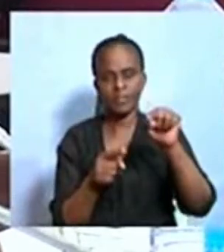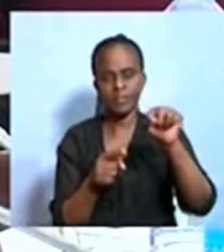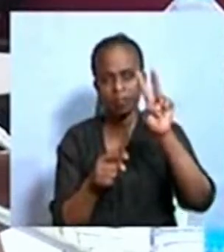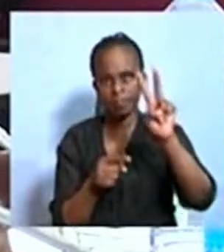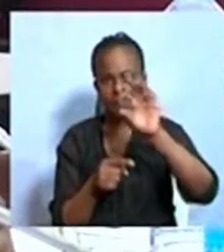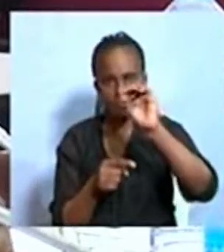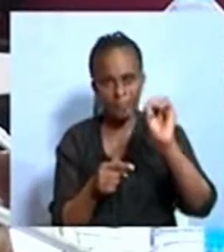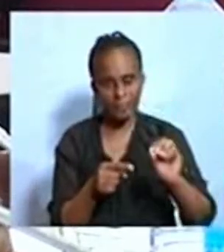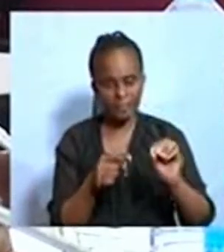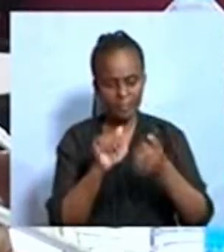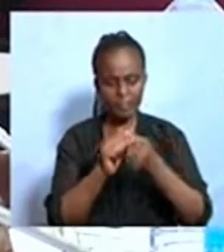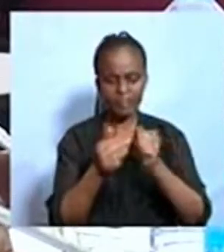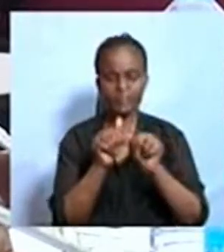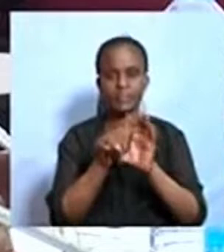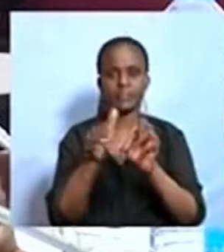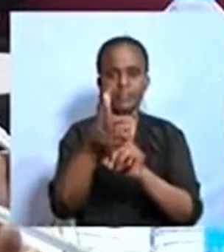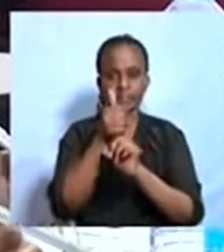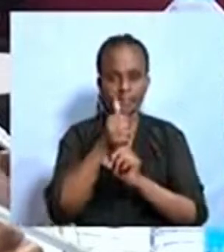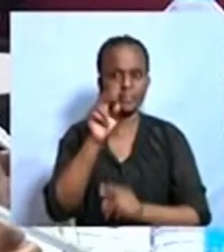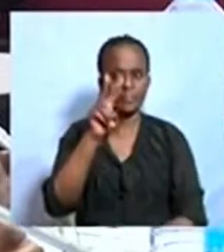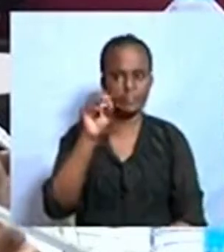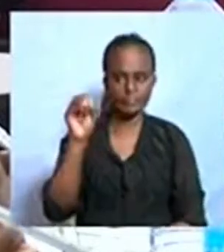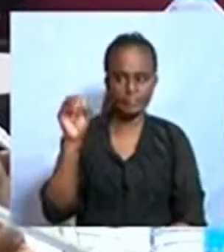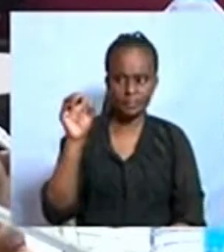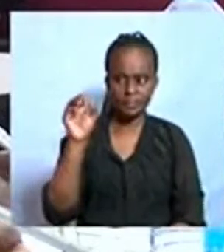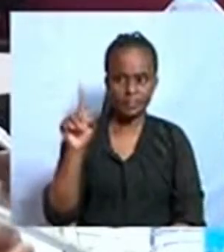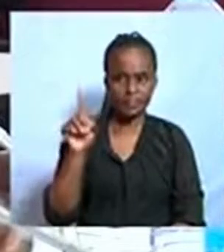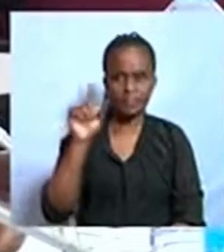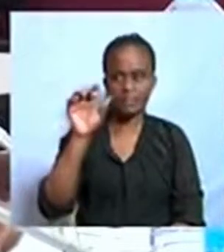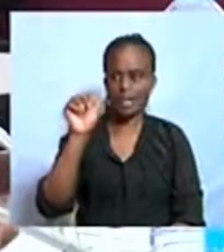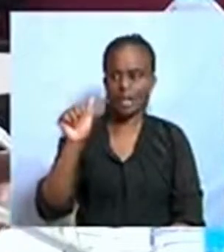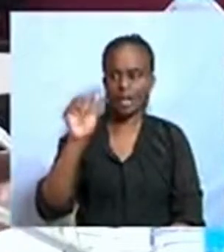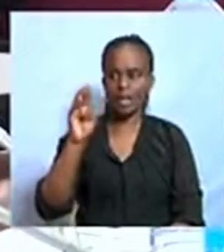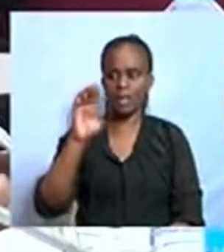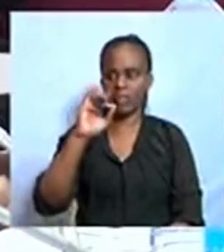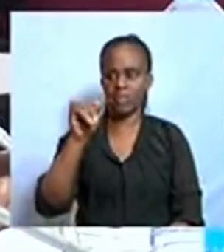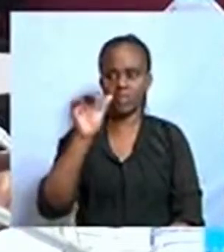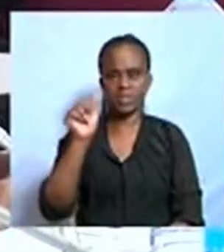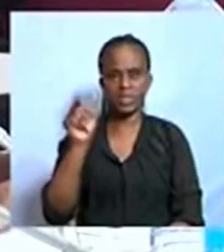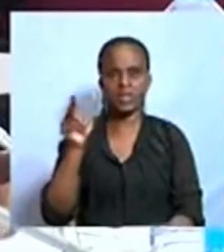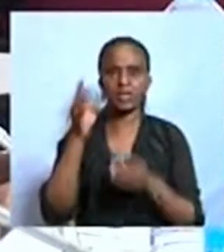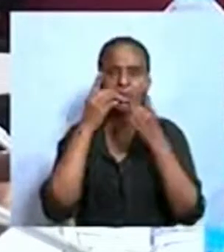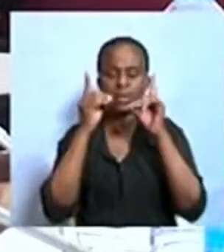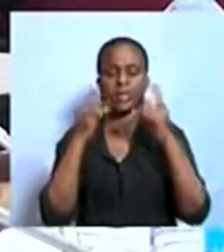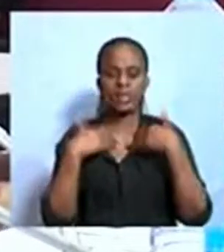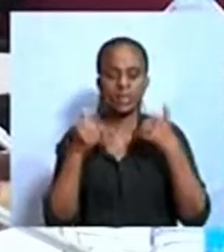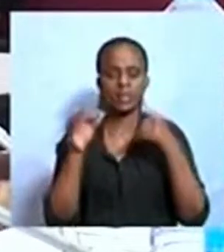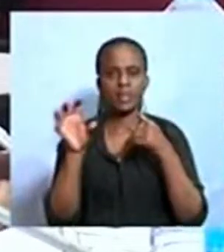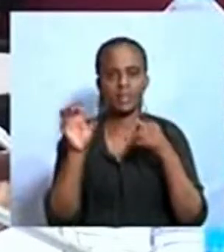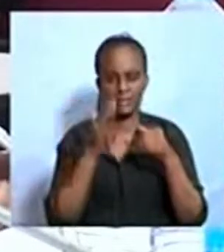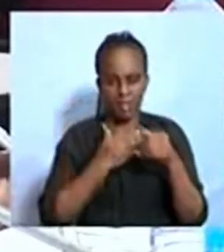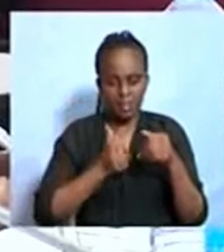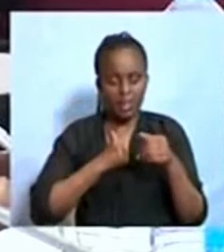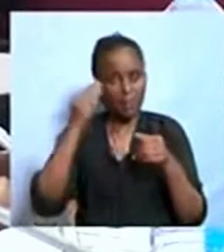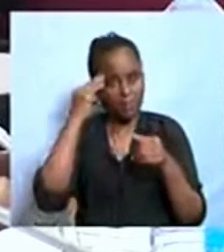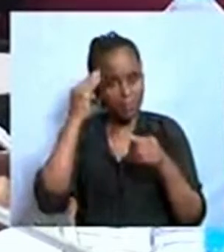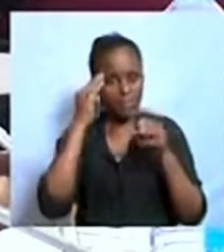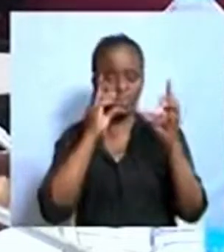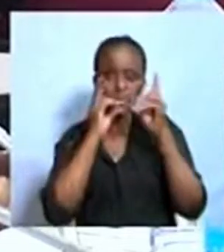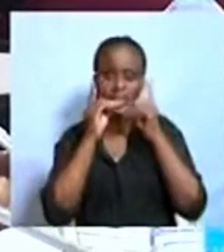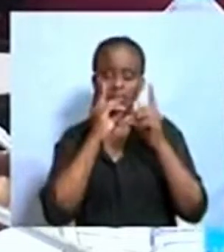gap in attaining the 2001 Abuja Declaration to the health sector. I know that there's been a debate